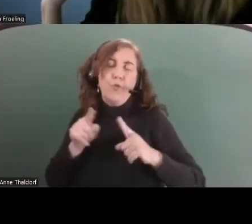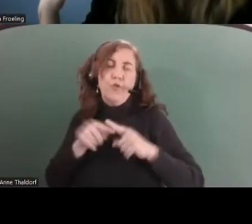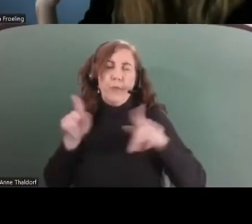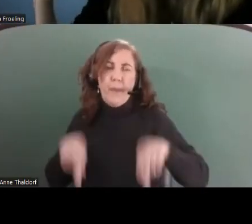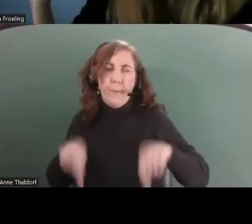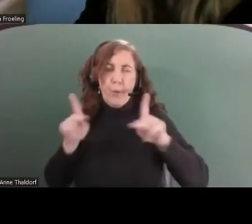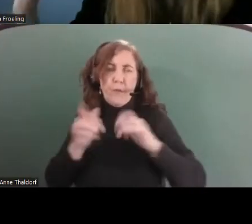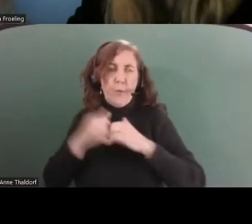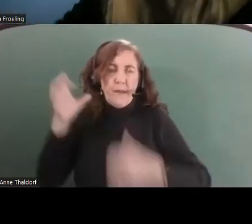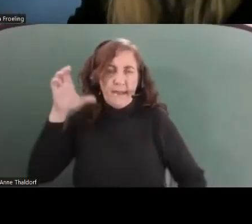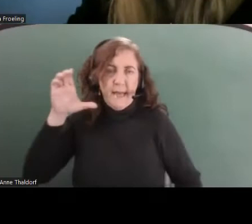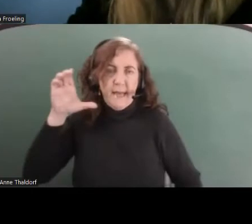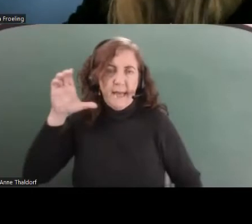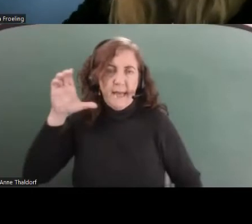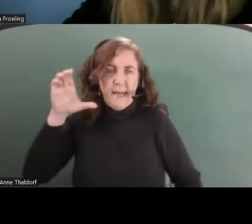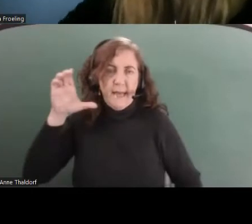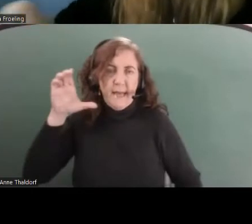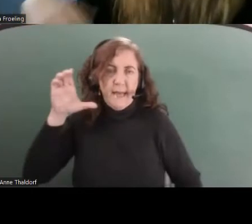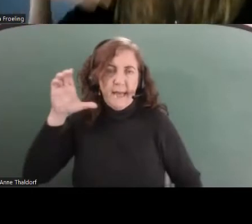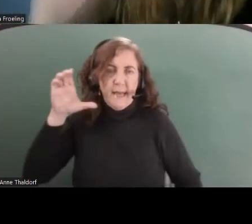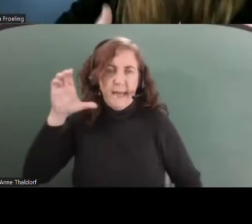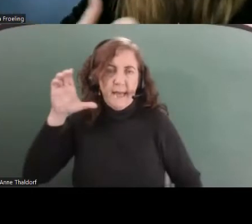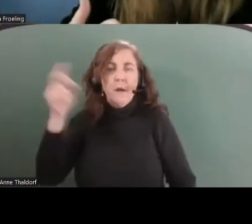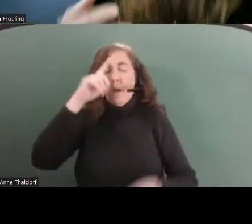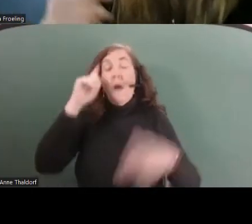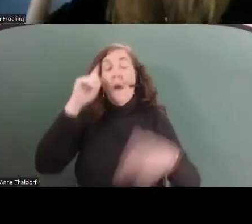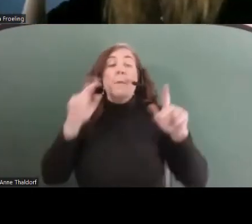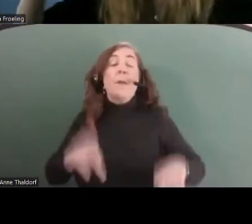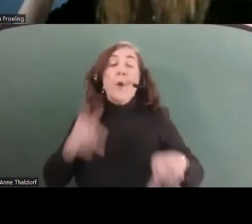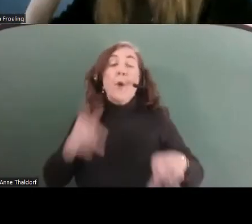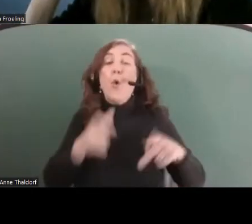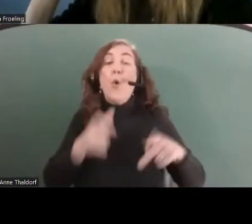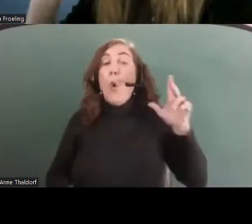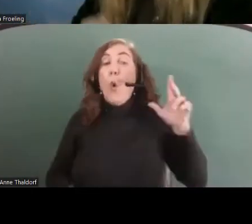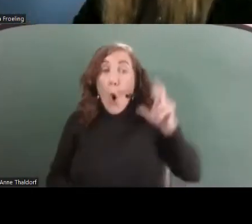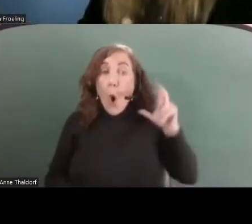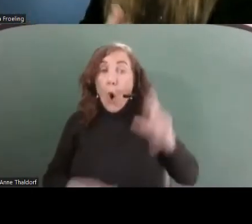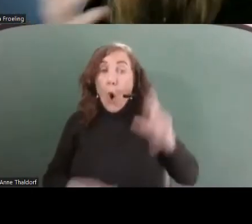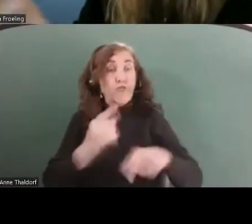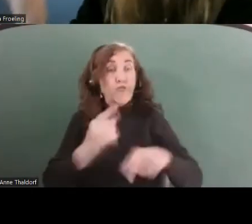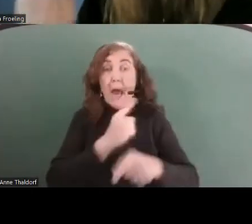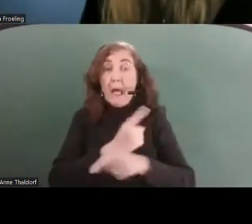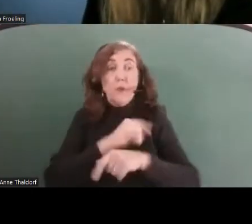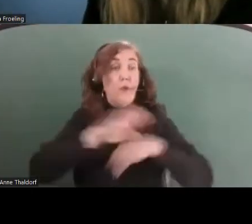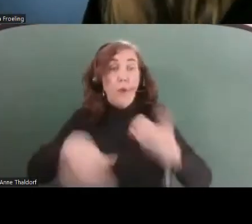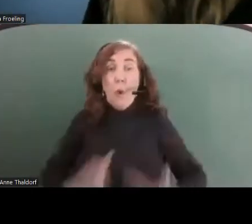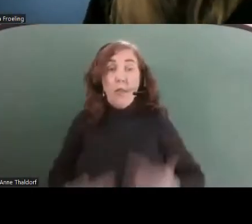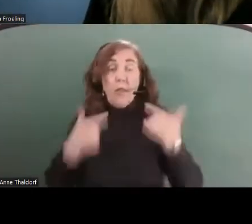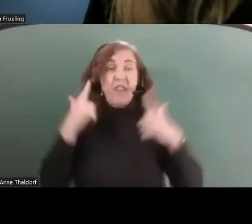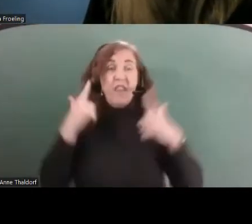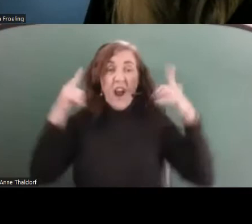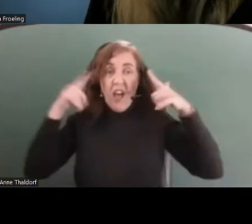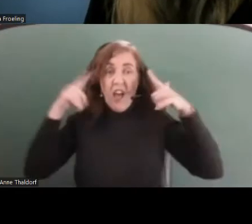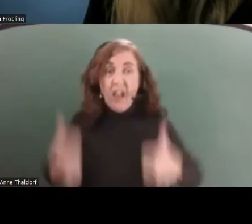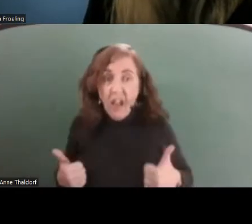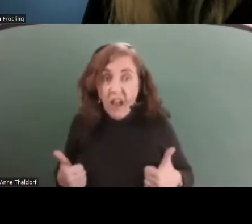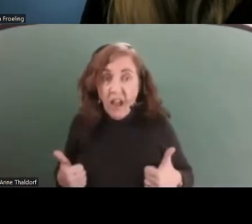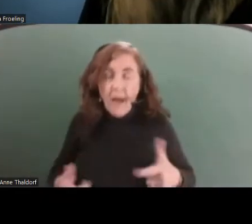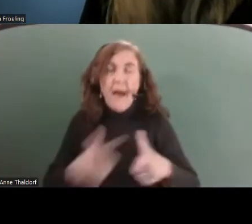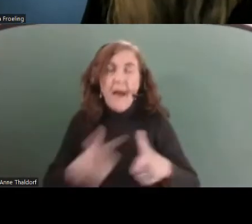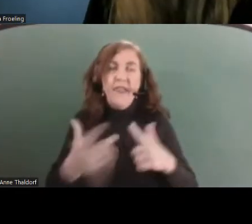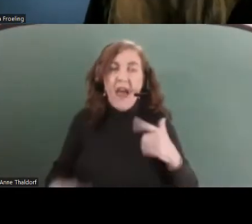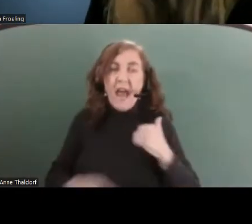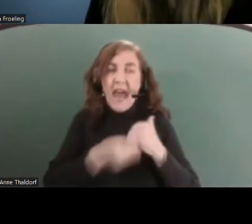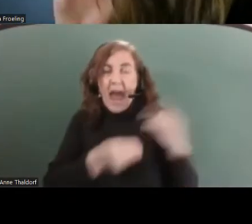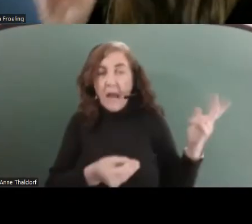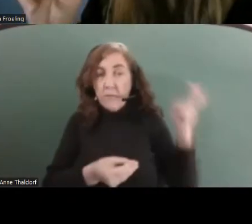like who've heard acoustically all their lives and maybe lost their hearing, get a cochlear implant, and then they say it sounds normal.